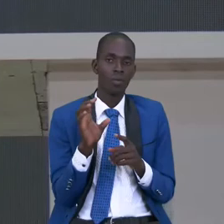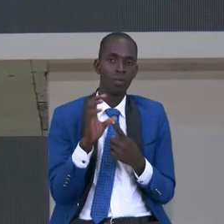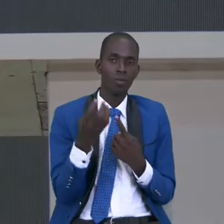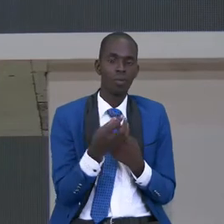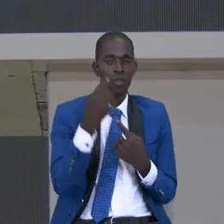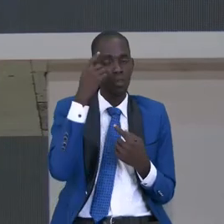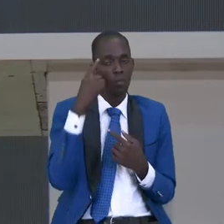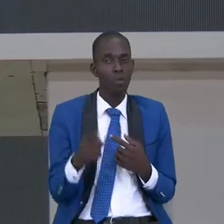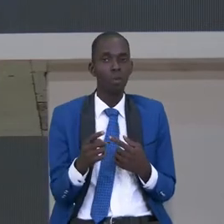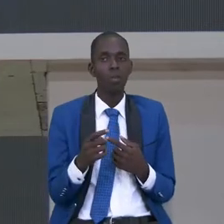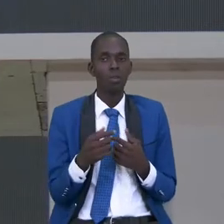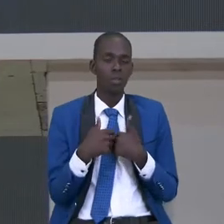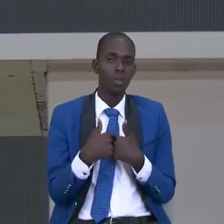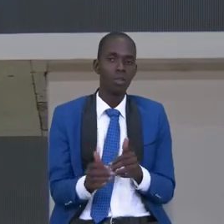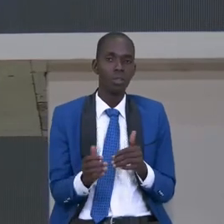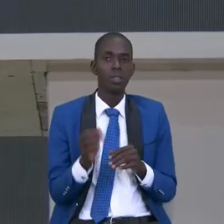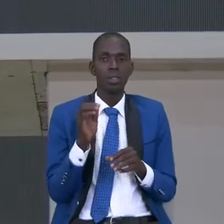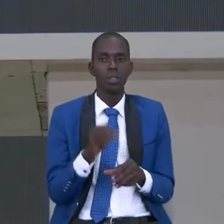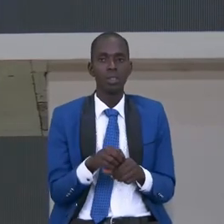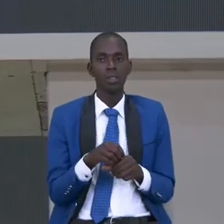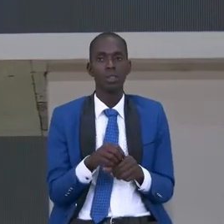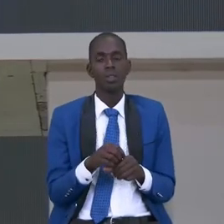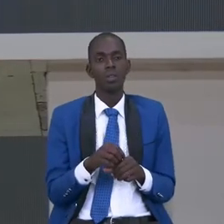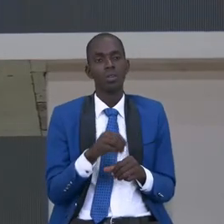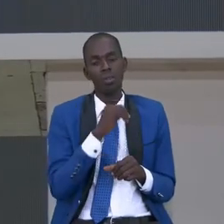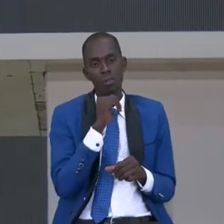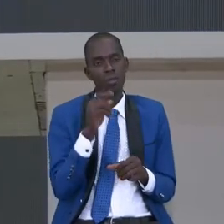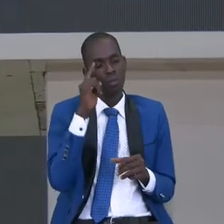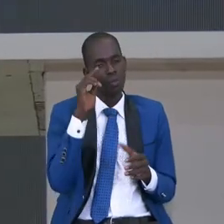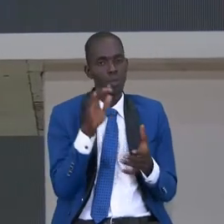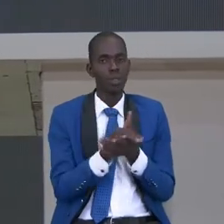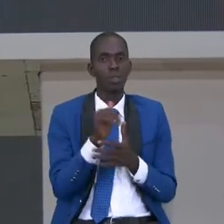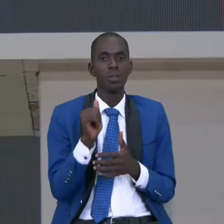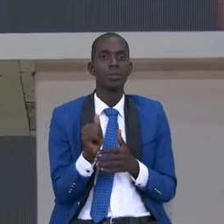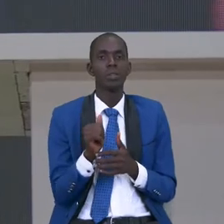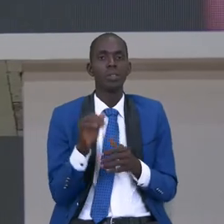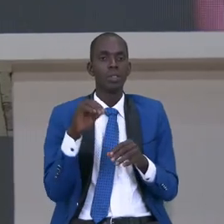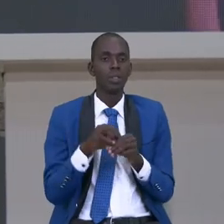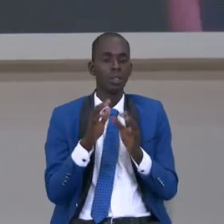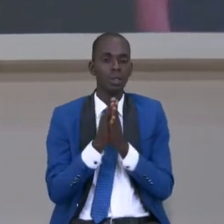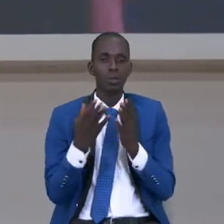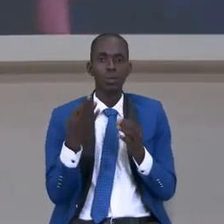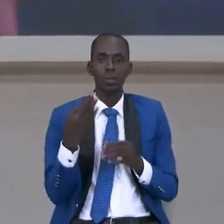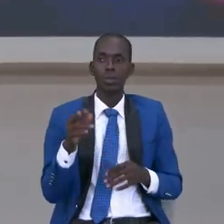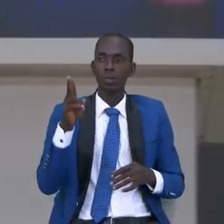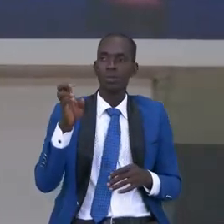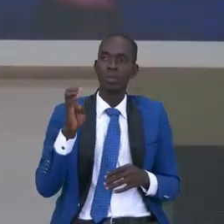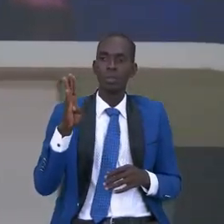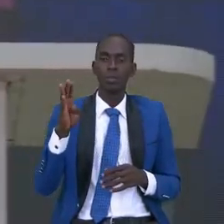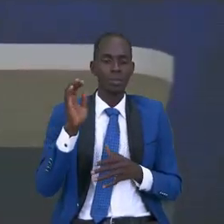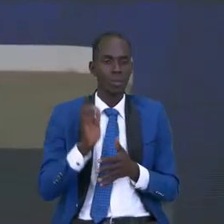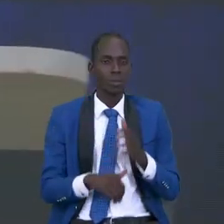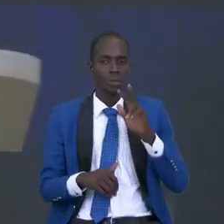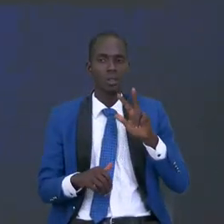lost in unbelief. It tells us in Hebrews chapter 3, verses